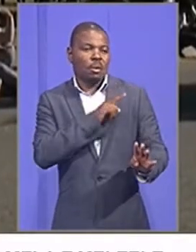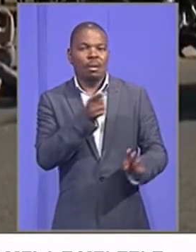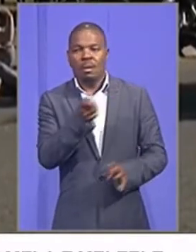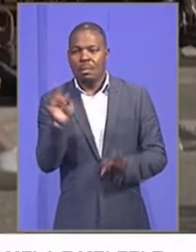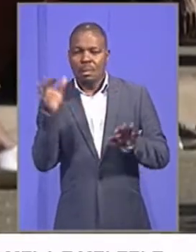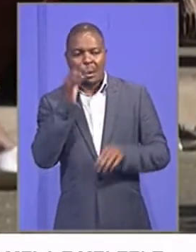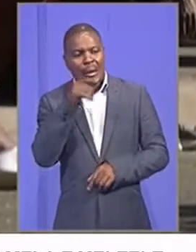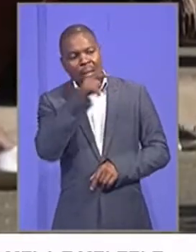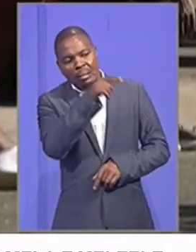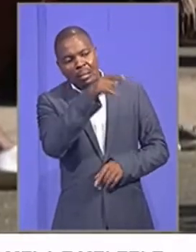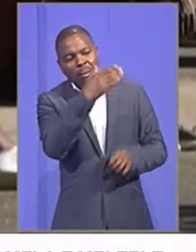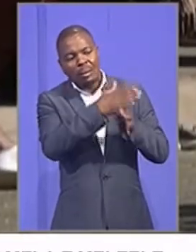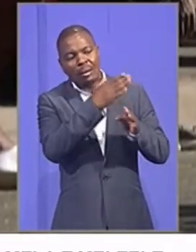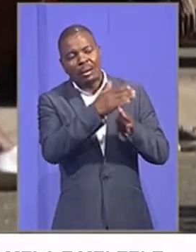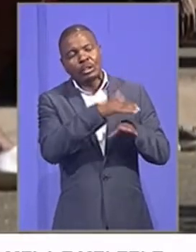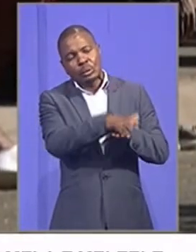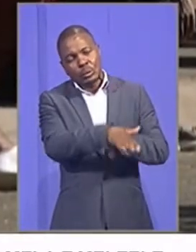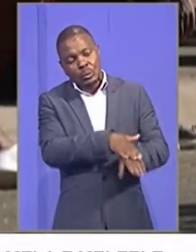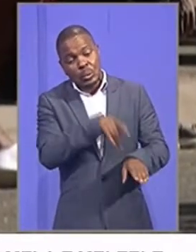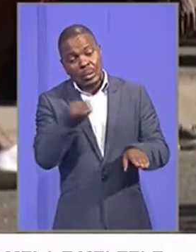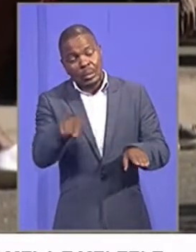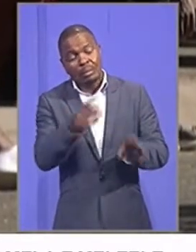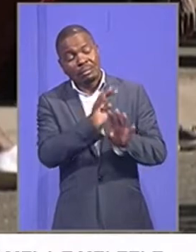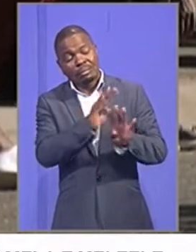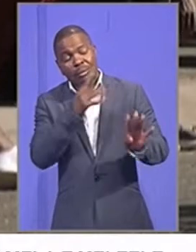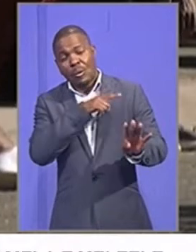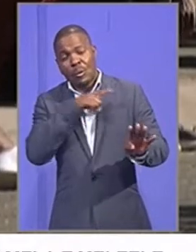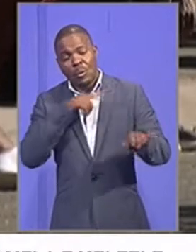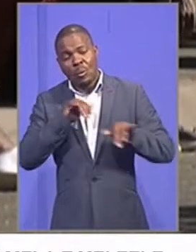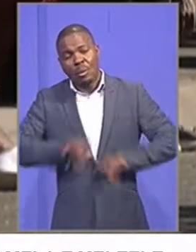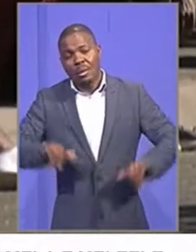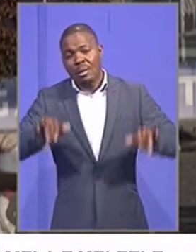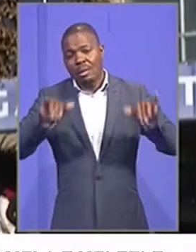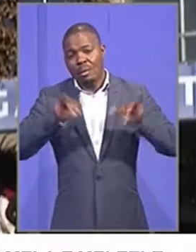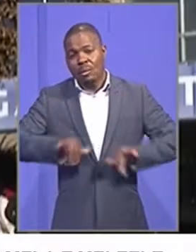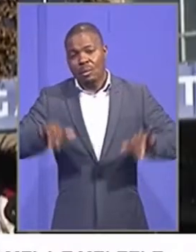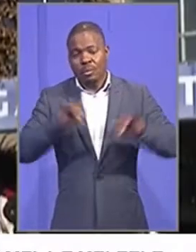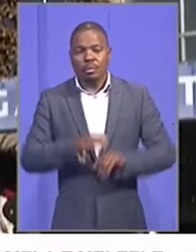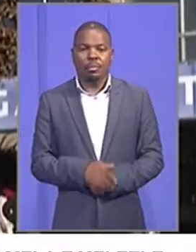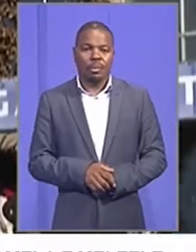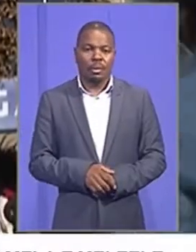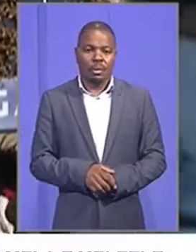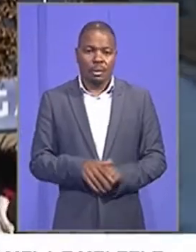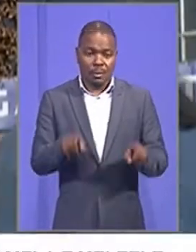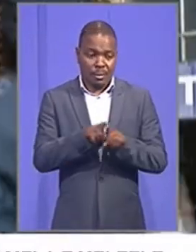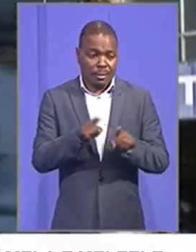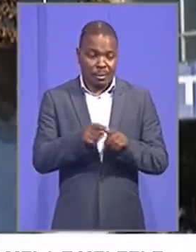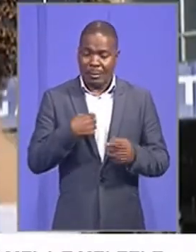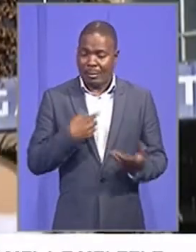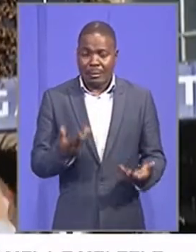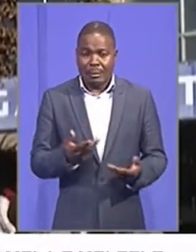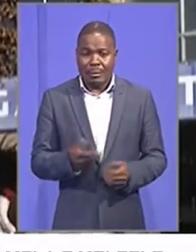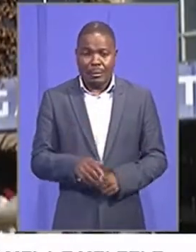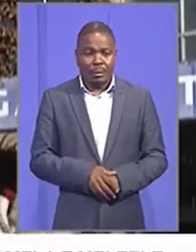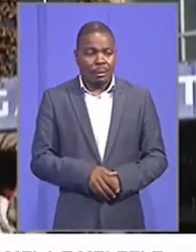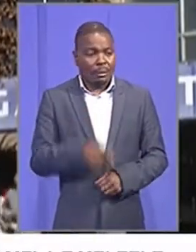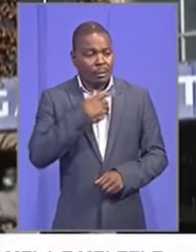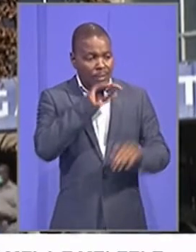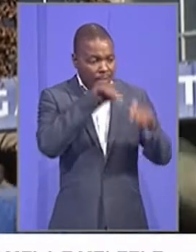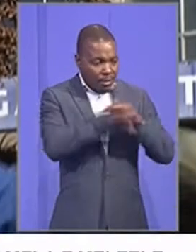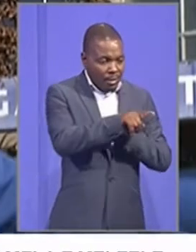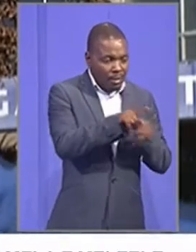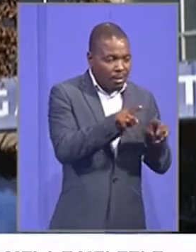monyebe ka ha ba ema meleng nako e telele pele ba thuswa. Bona la gae go stara even sho a tsana ka